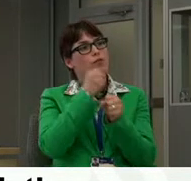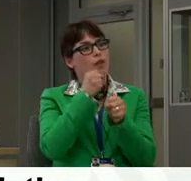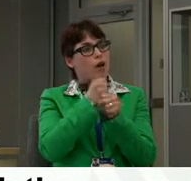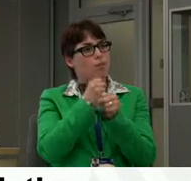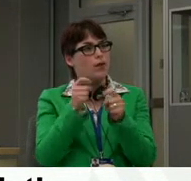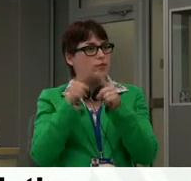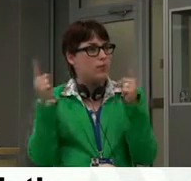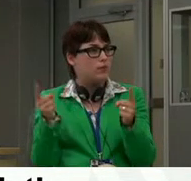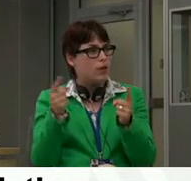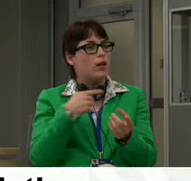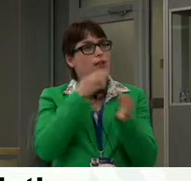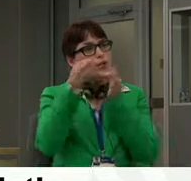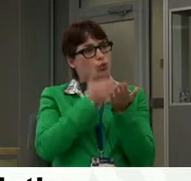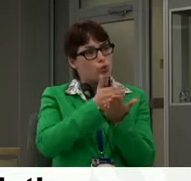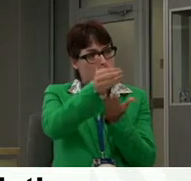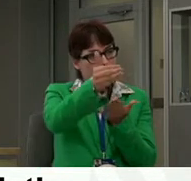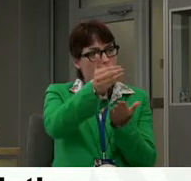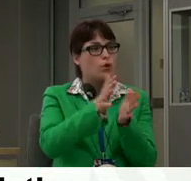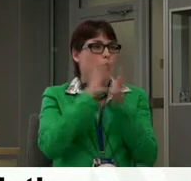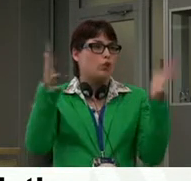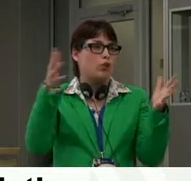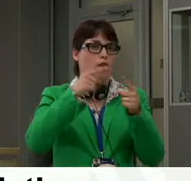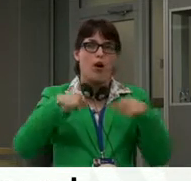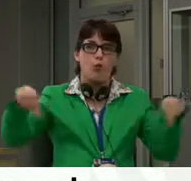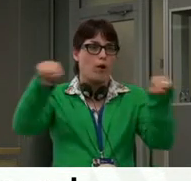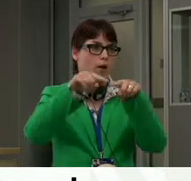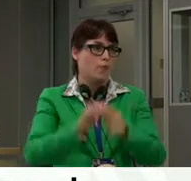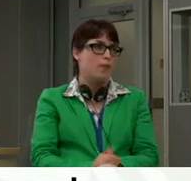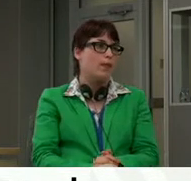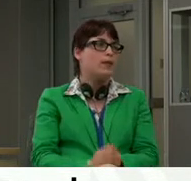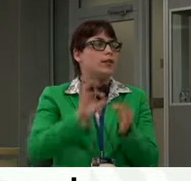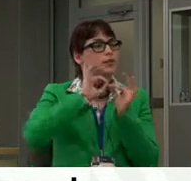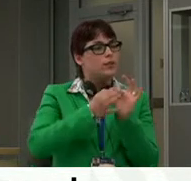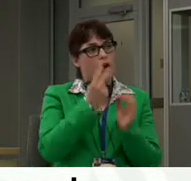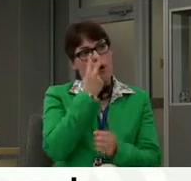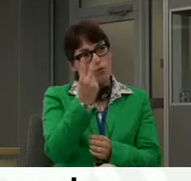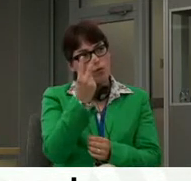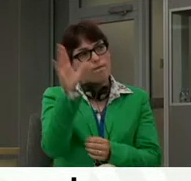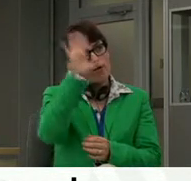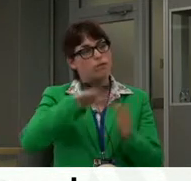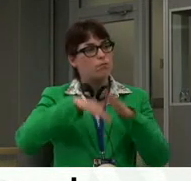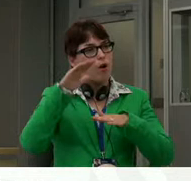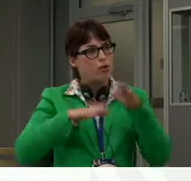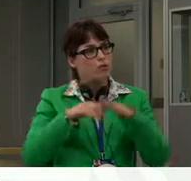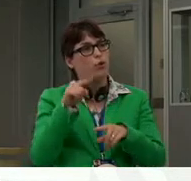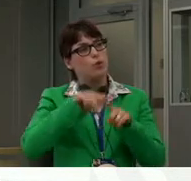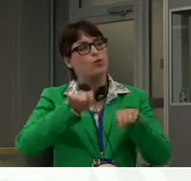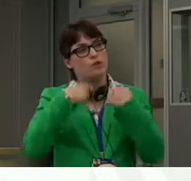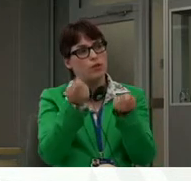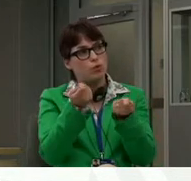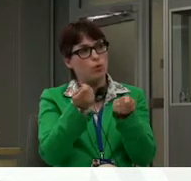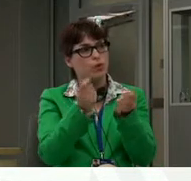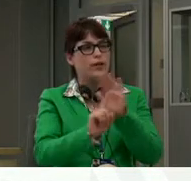Disabilities. The panel discussions and workshops will continue our discussions just with more participants. We will